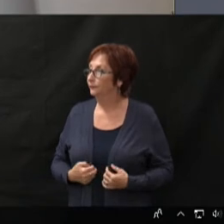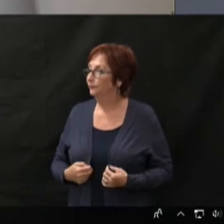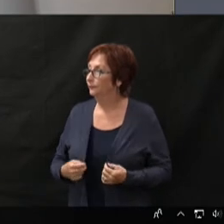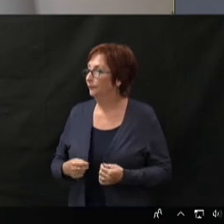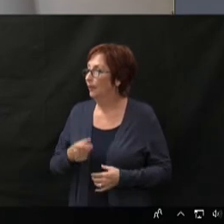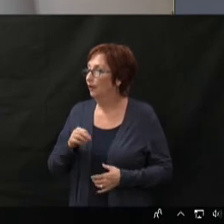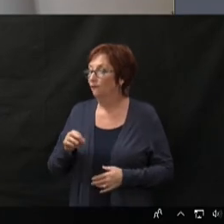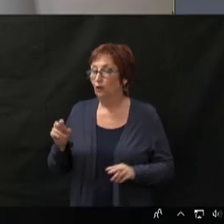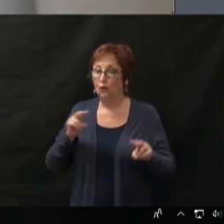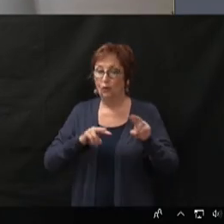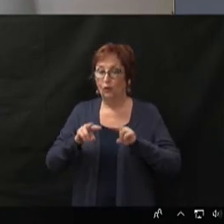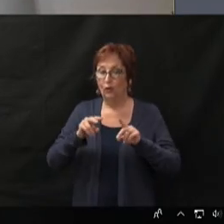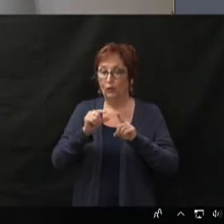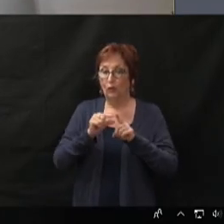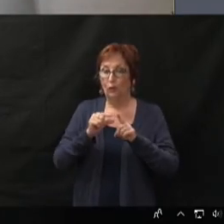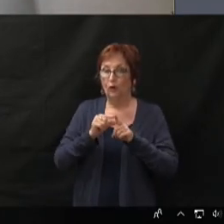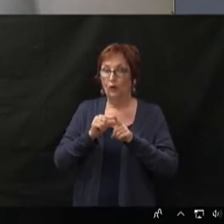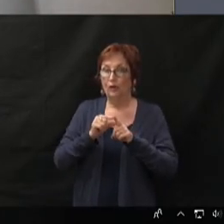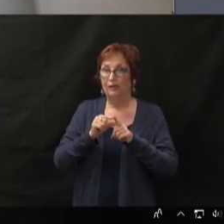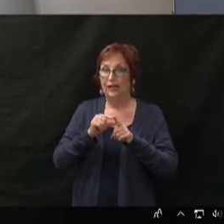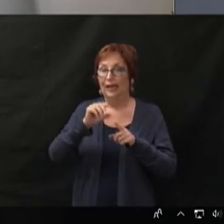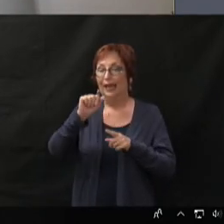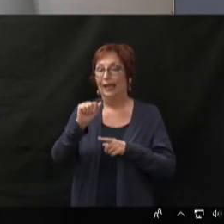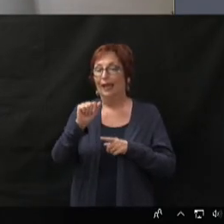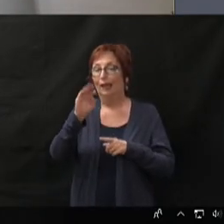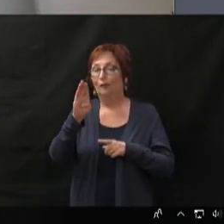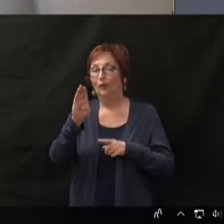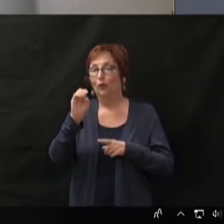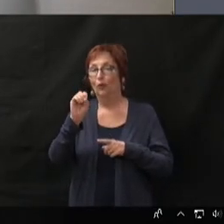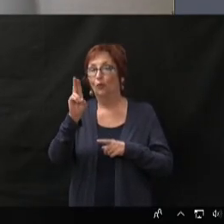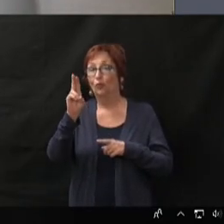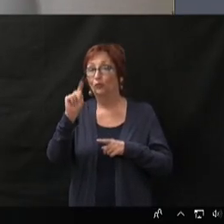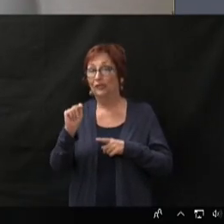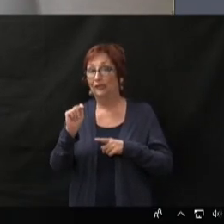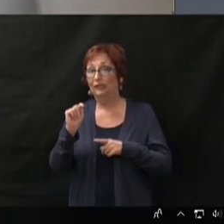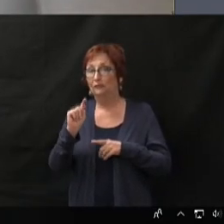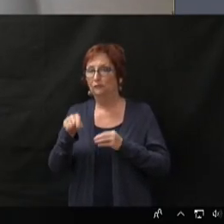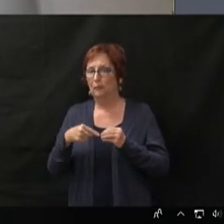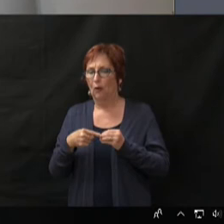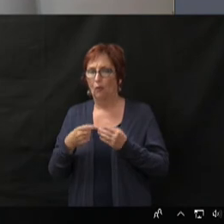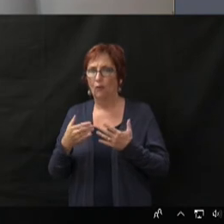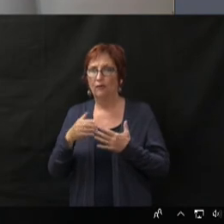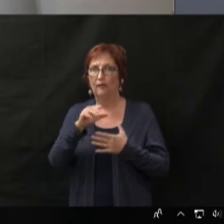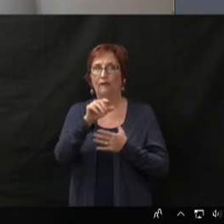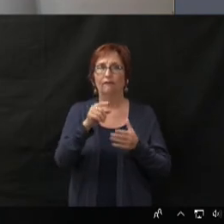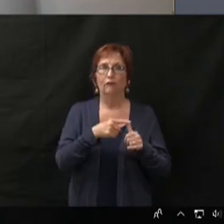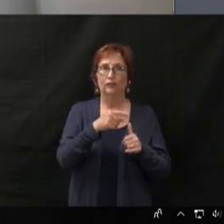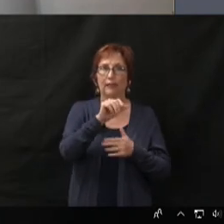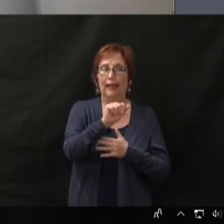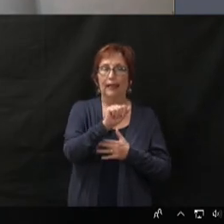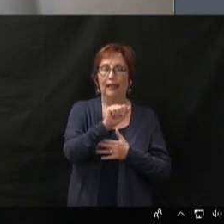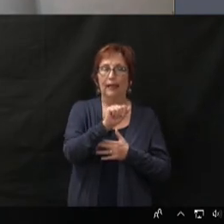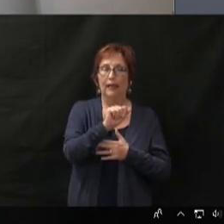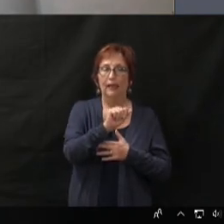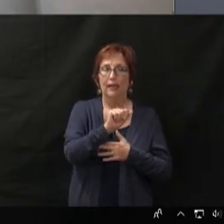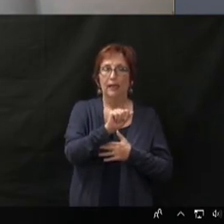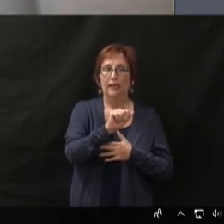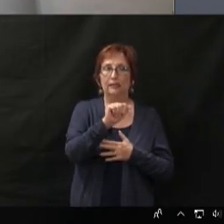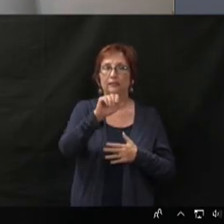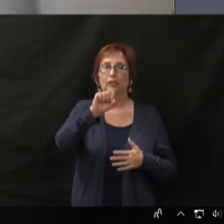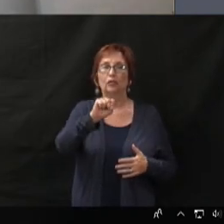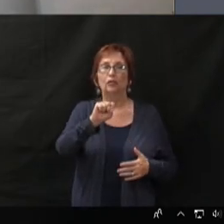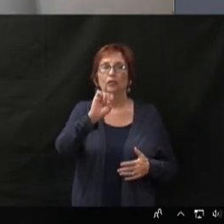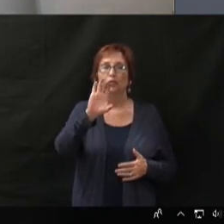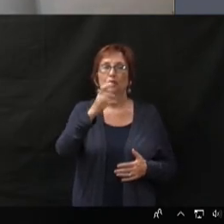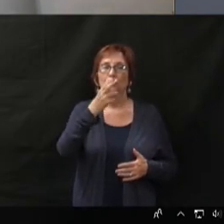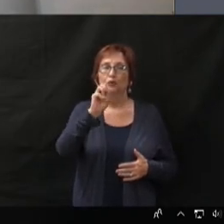If you look at the word about, that first A is schwa. It's saying And a lot of times when a